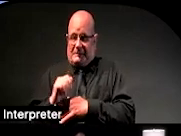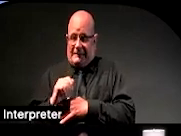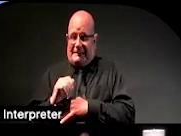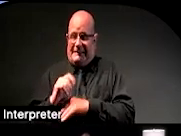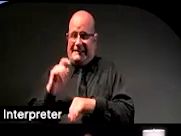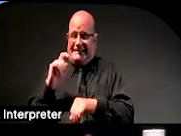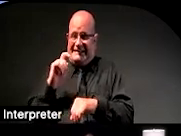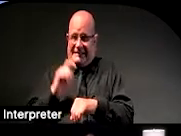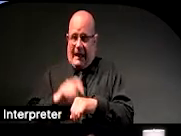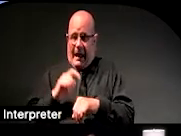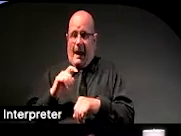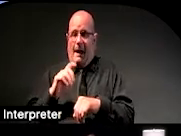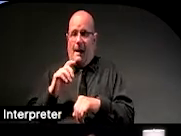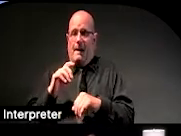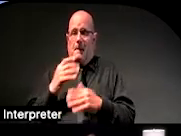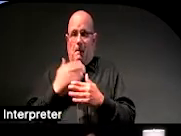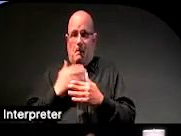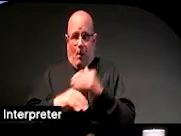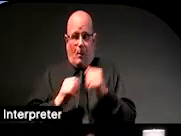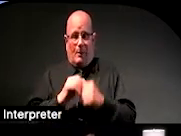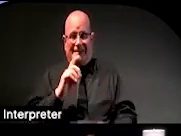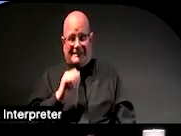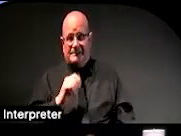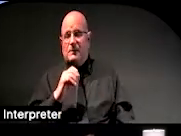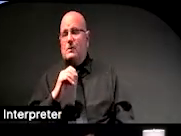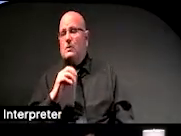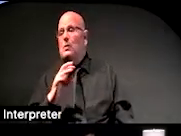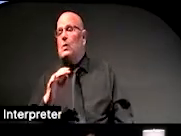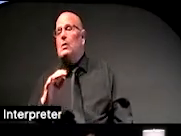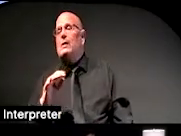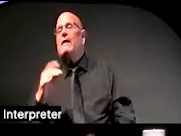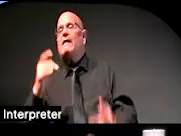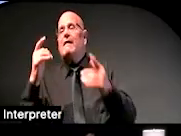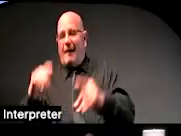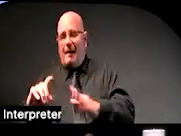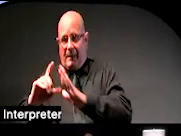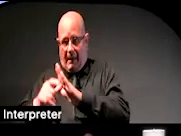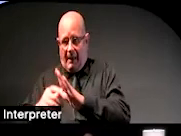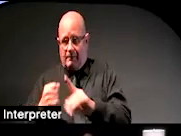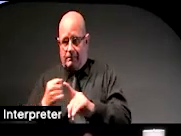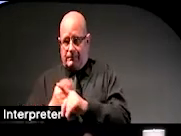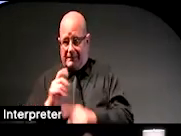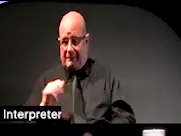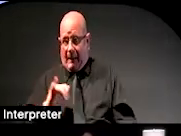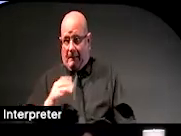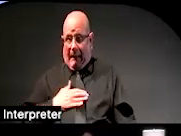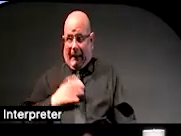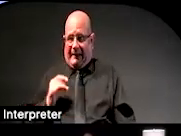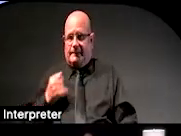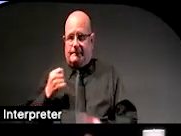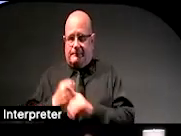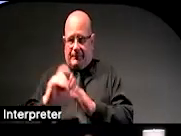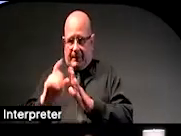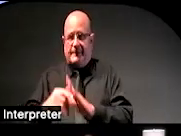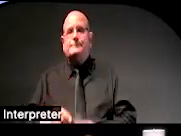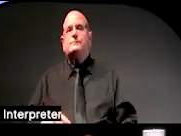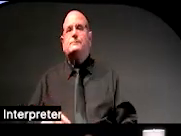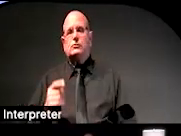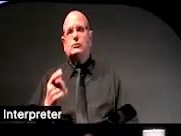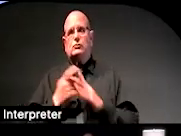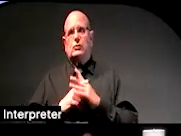is either born with a disability or acquires a disability like mine, you